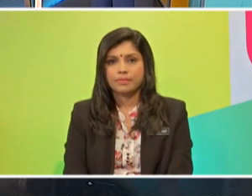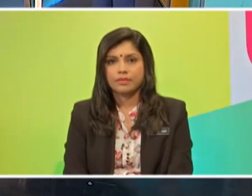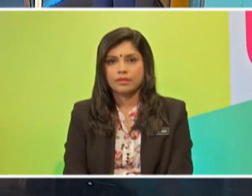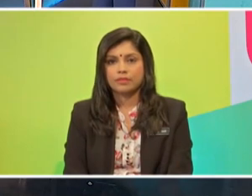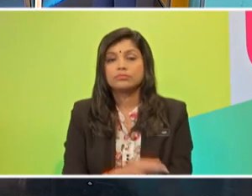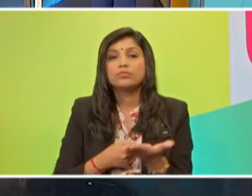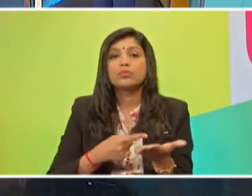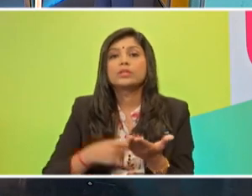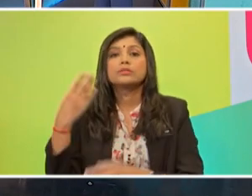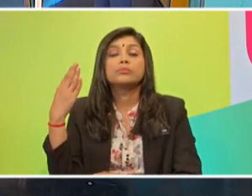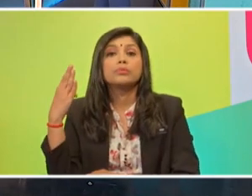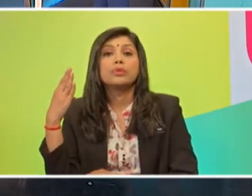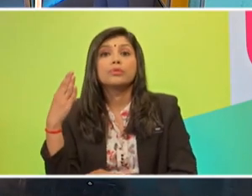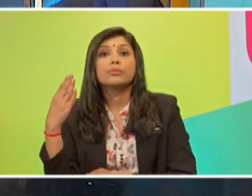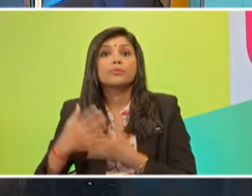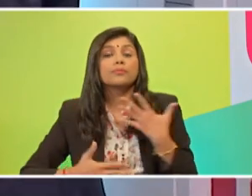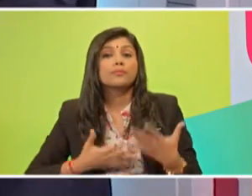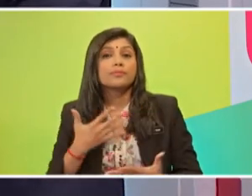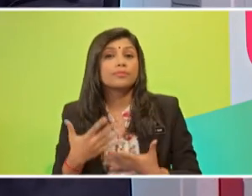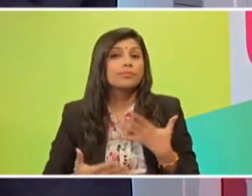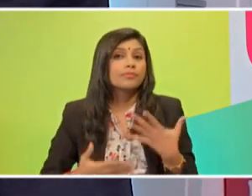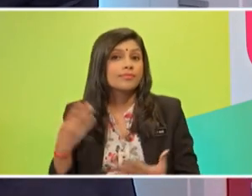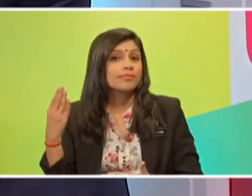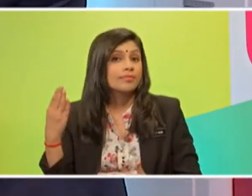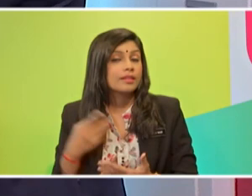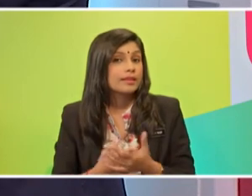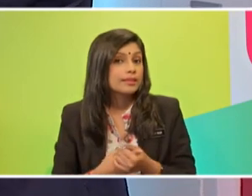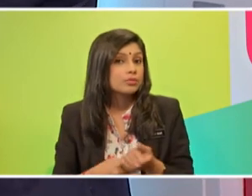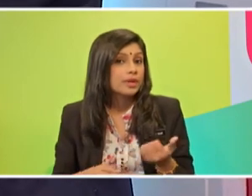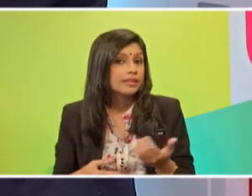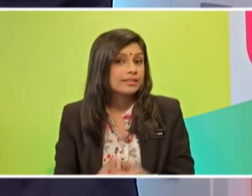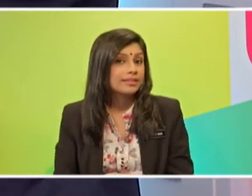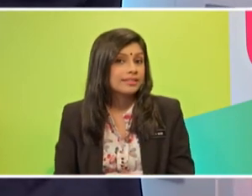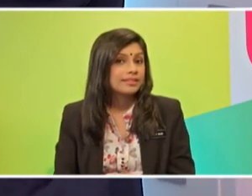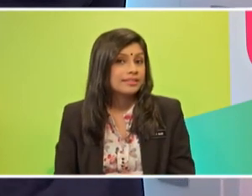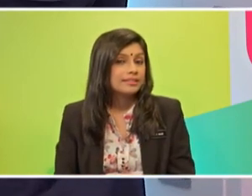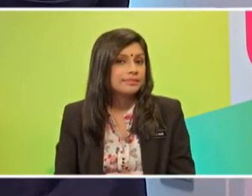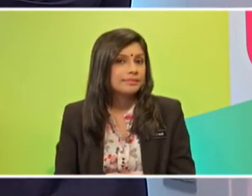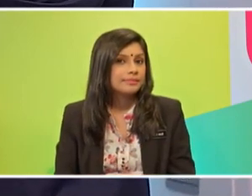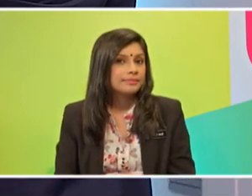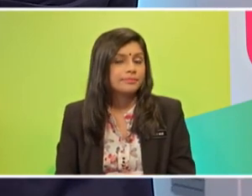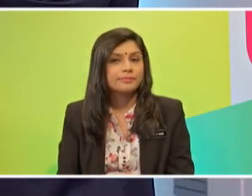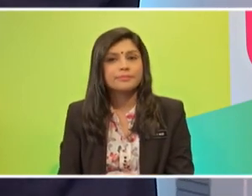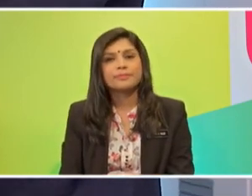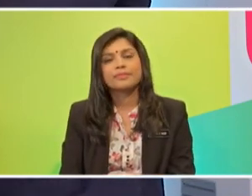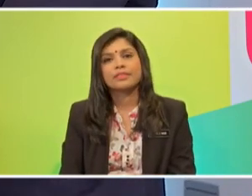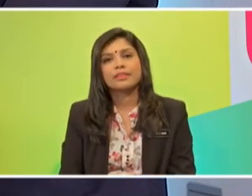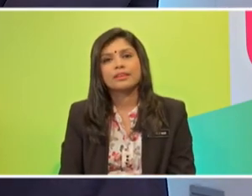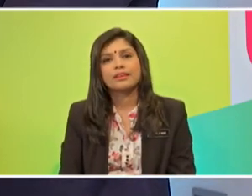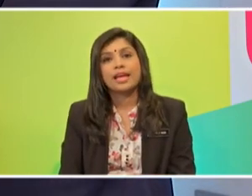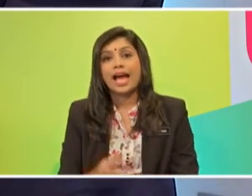letters in blue. I'm going to start first with the first line. Let me see. Ah, this is